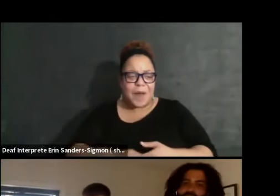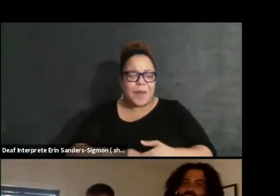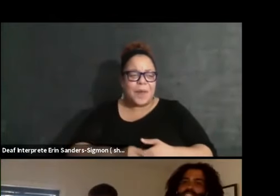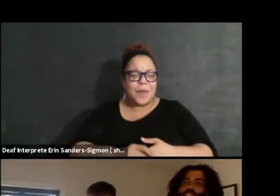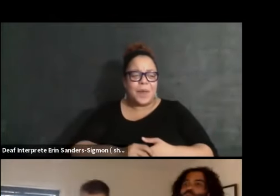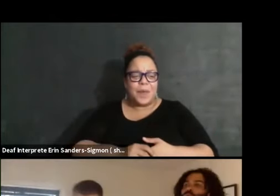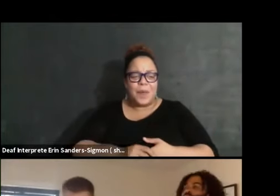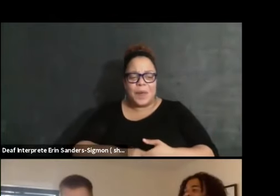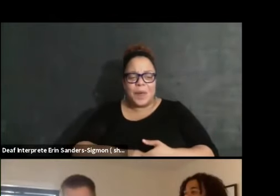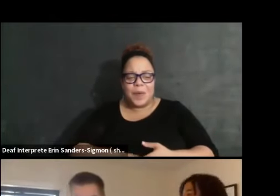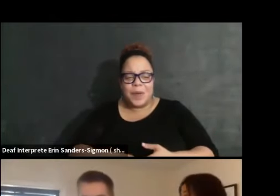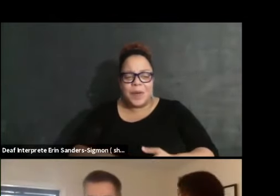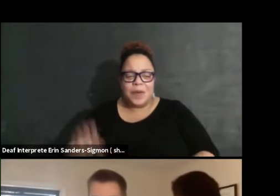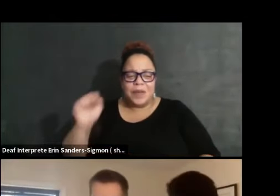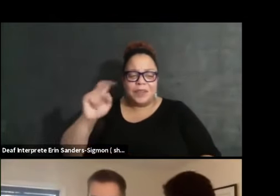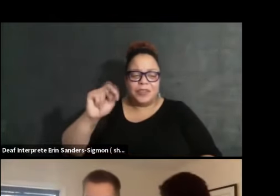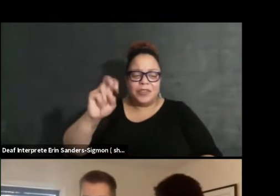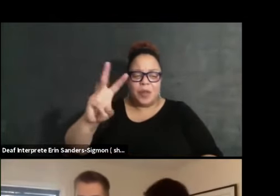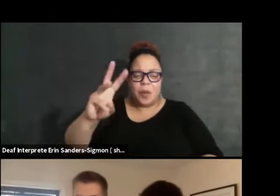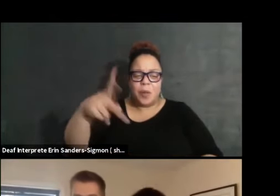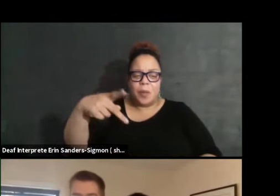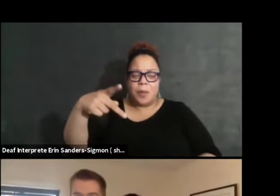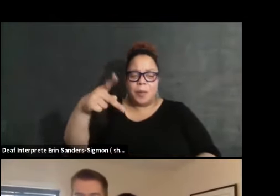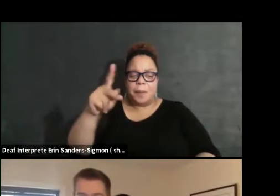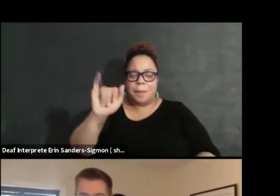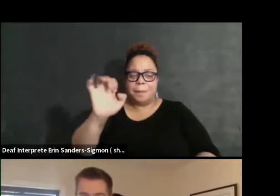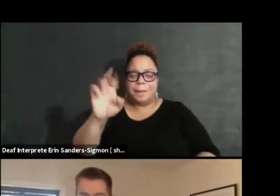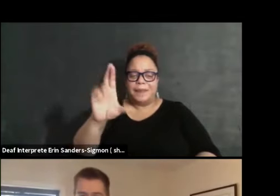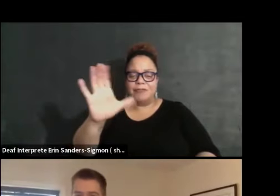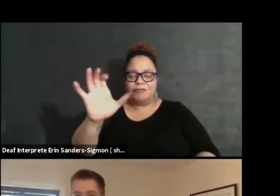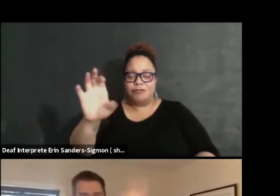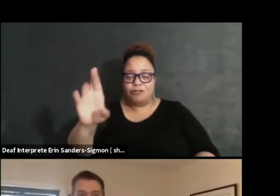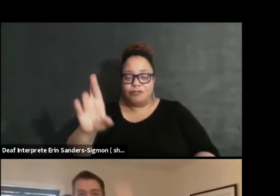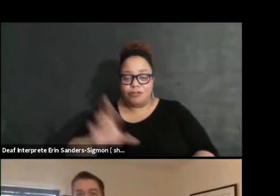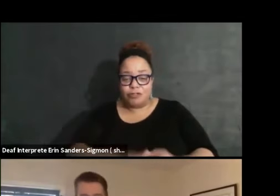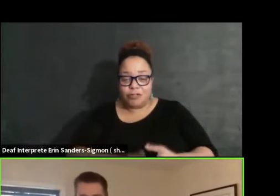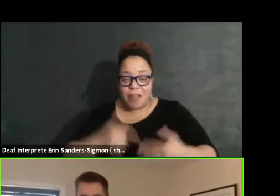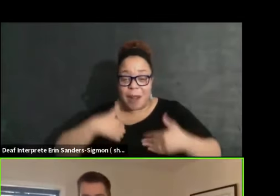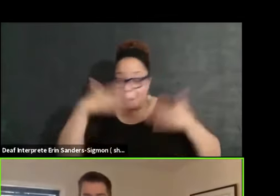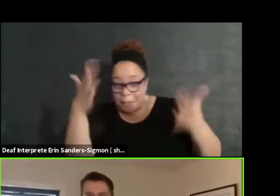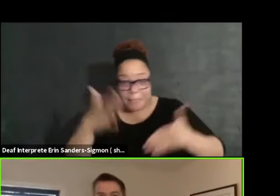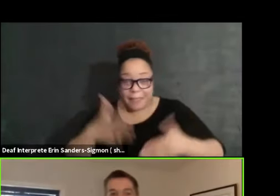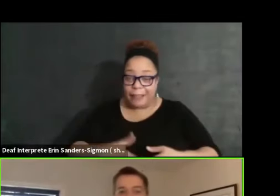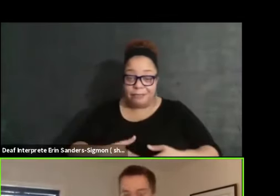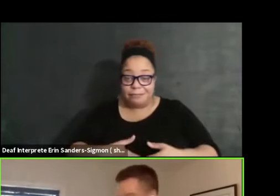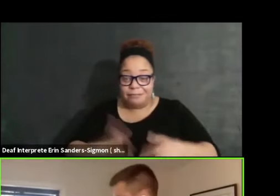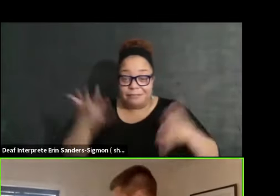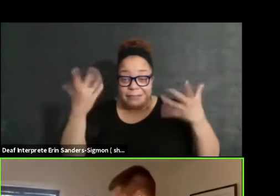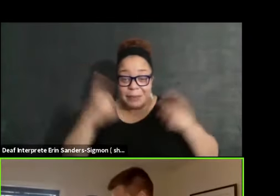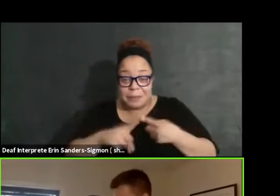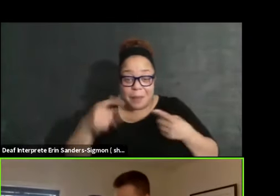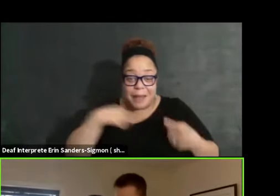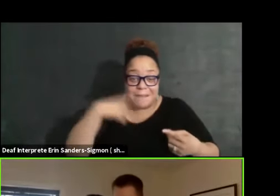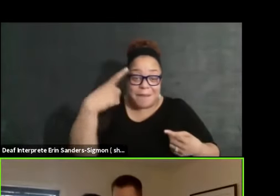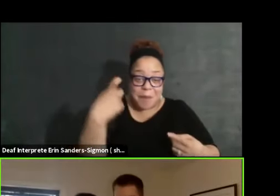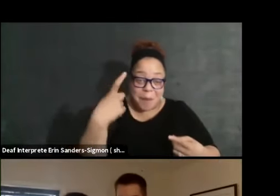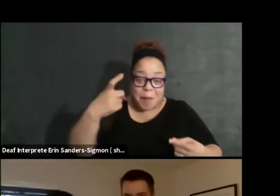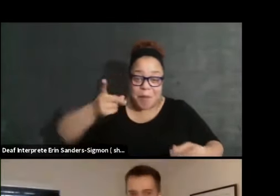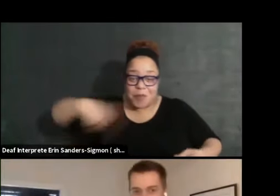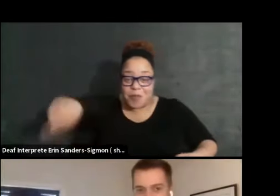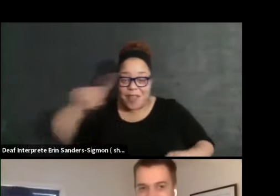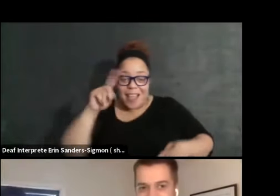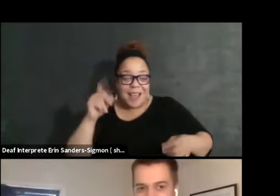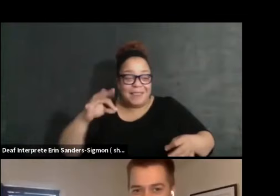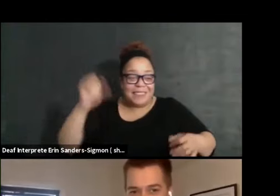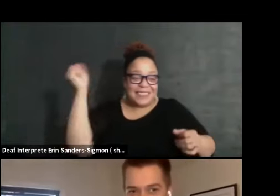man. I'm there. I'm shouting all y'all out. But we have one more round of the slam. So gotta love Let's you. Go. Let's go. Keep Let's going. Go. All right. So